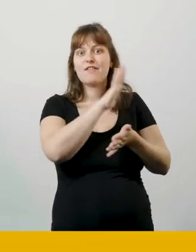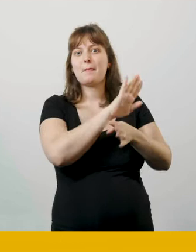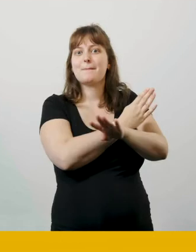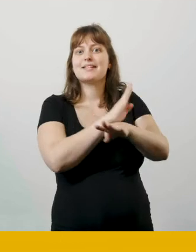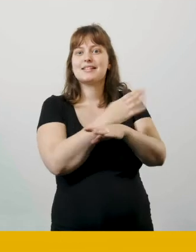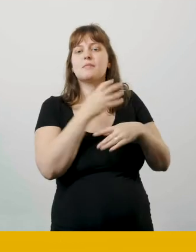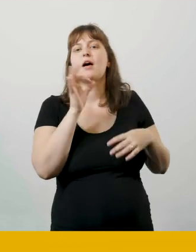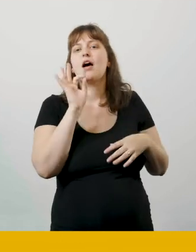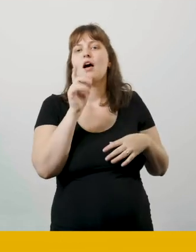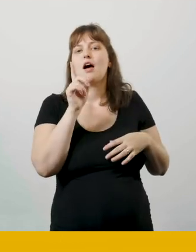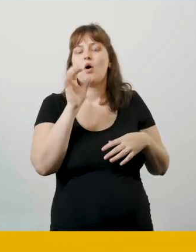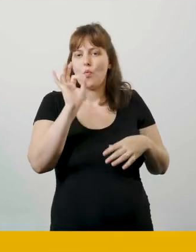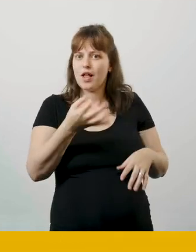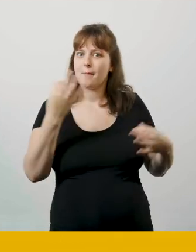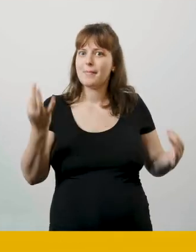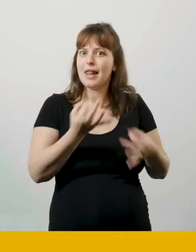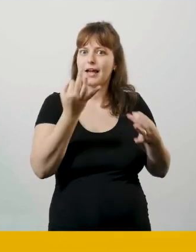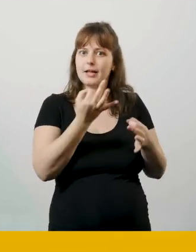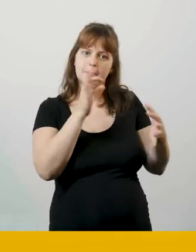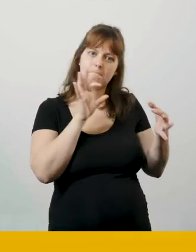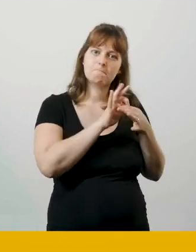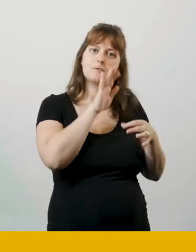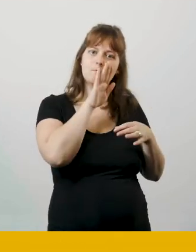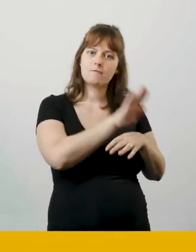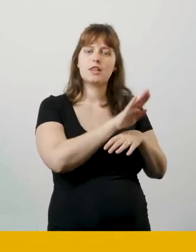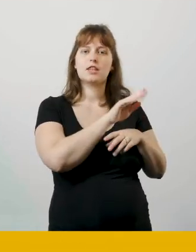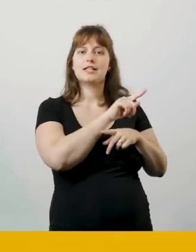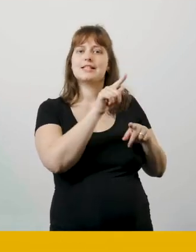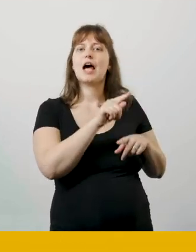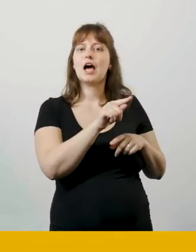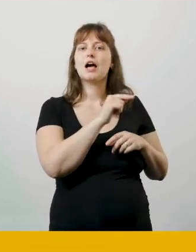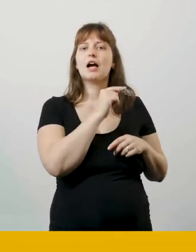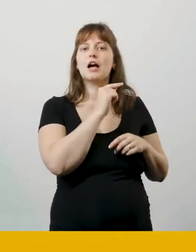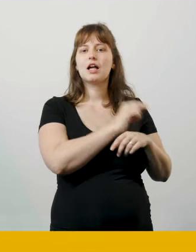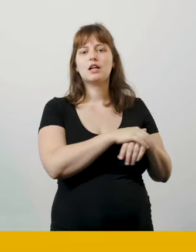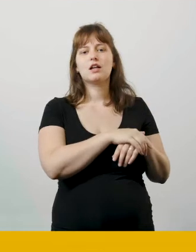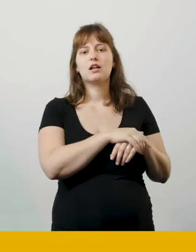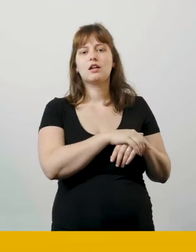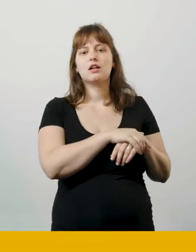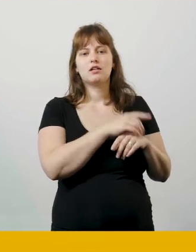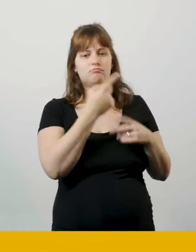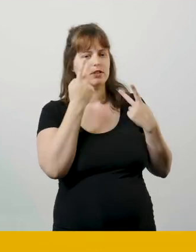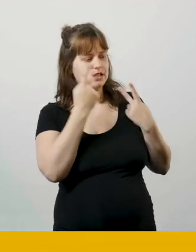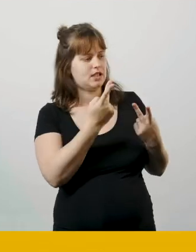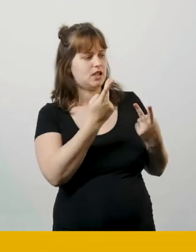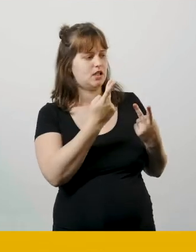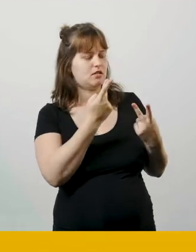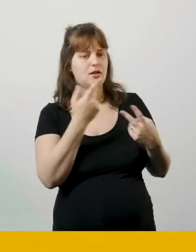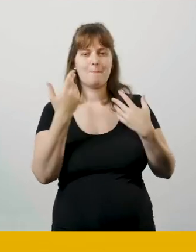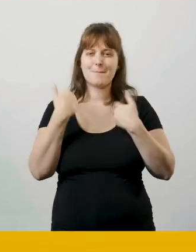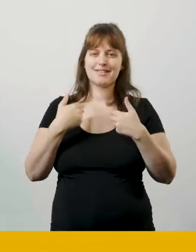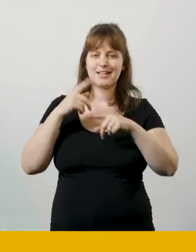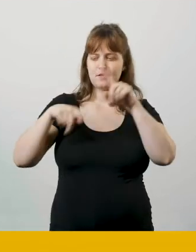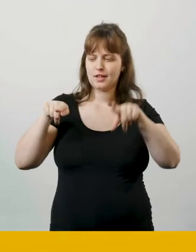line in the business that is dealt through the power of human